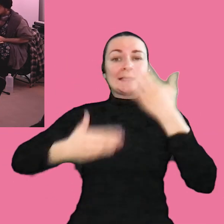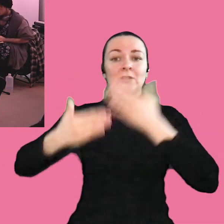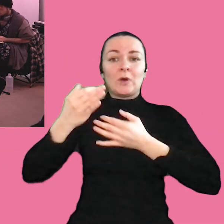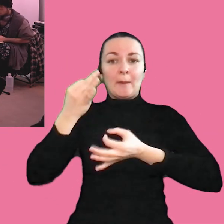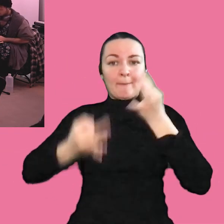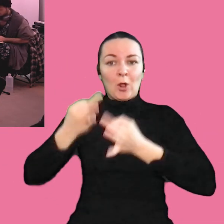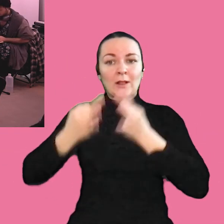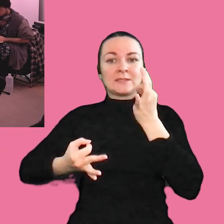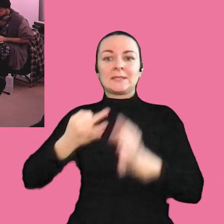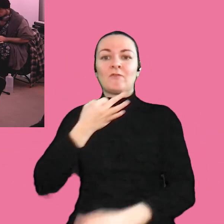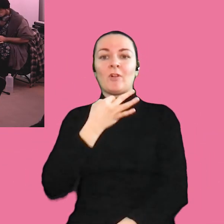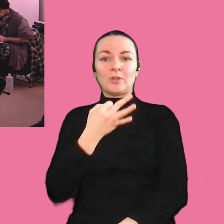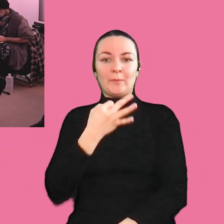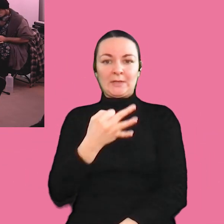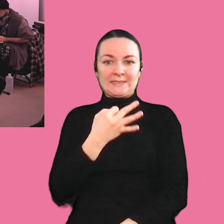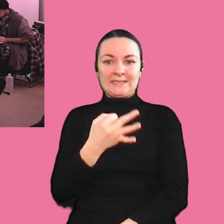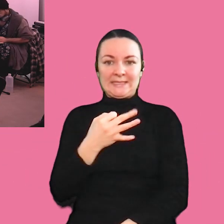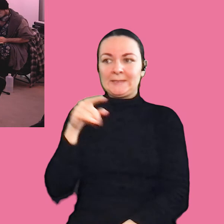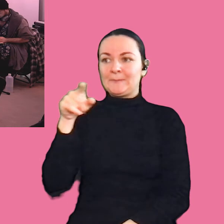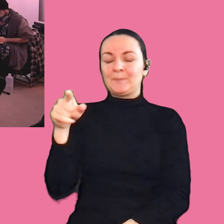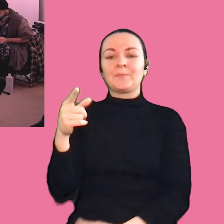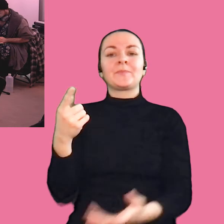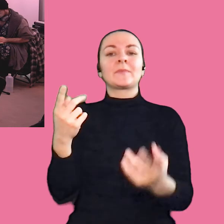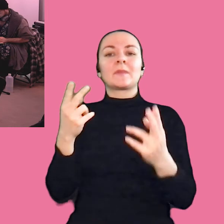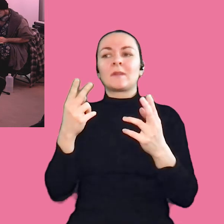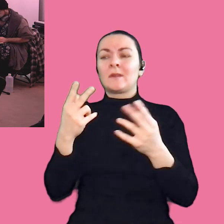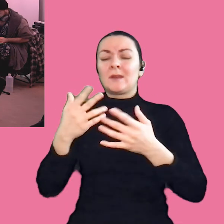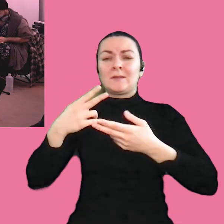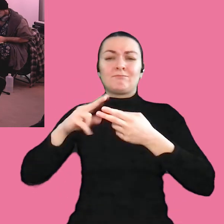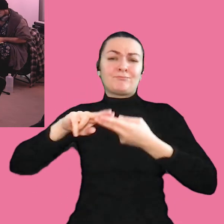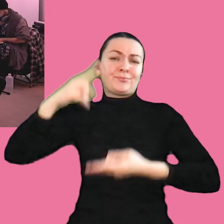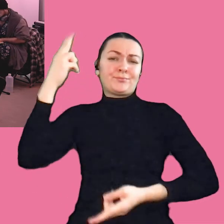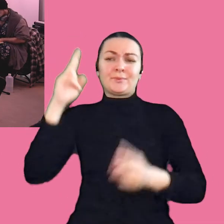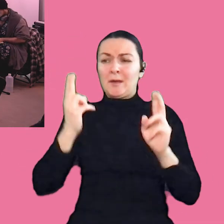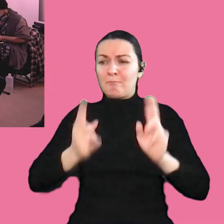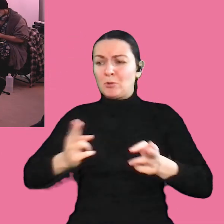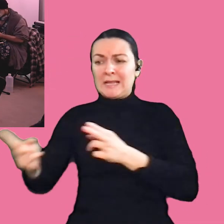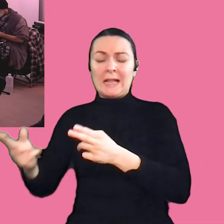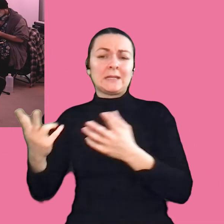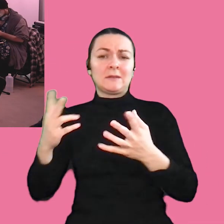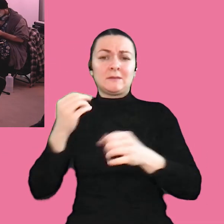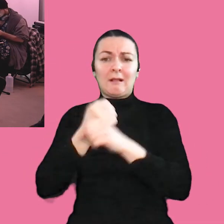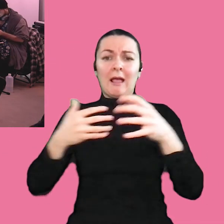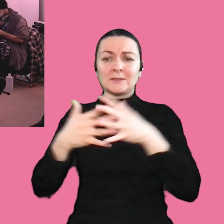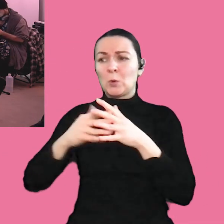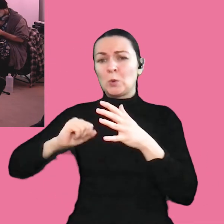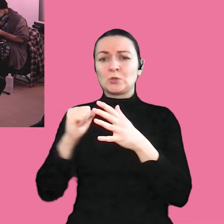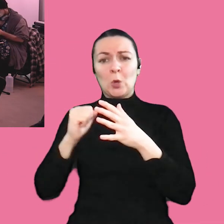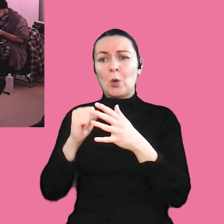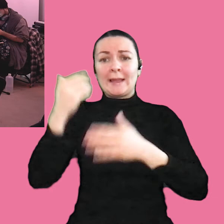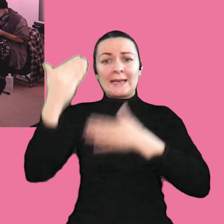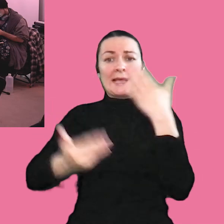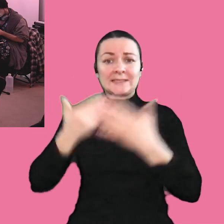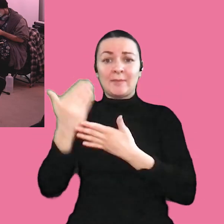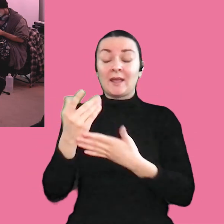History, Politics and Vulnerability, explaining excess mortality in Glasgow and Scotland, which I thoroughly recommend to anybody